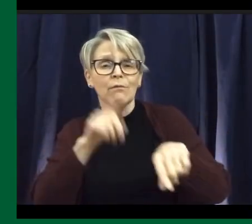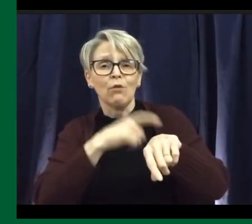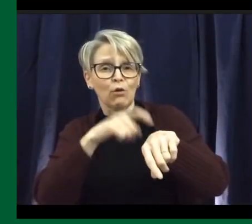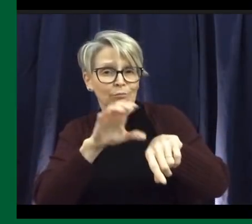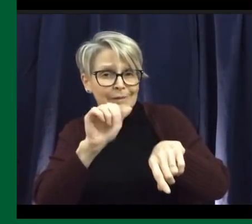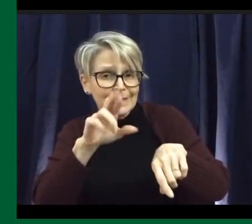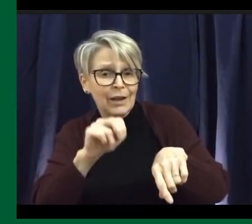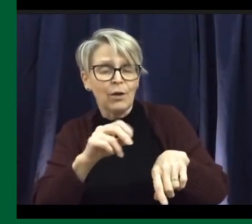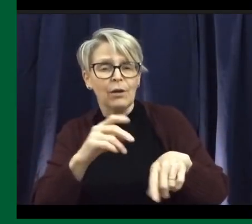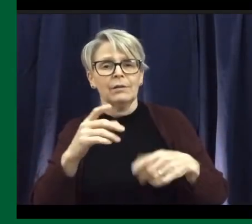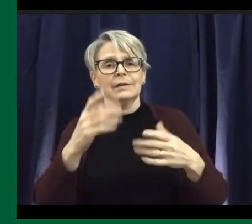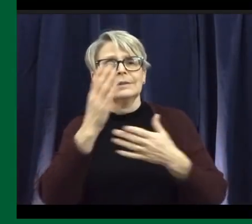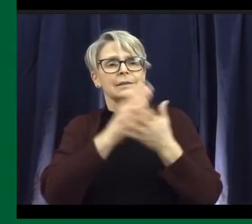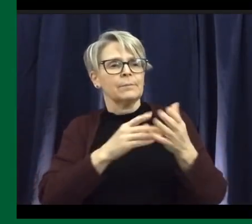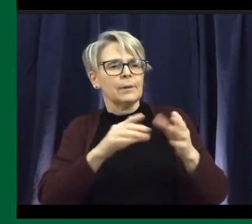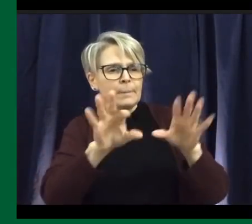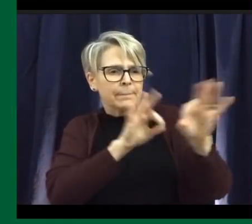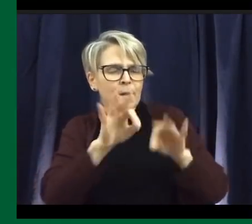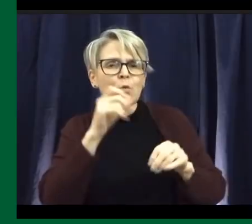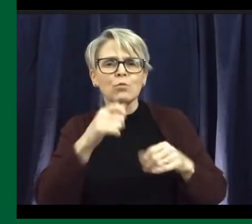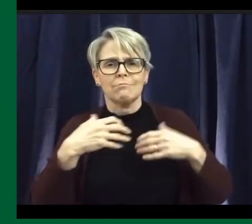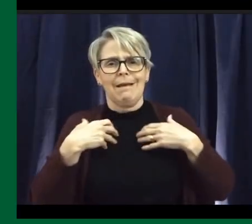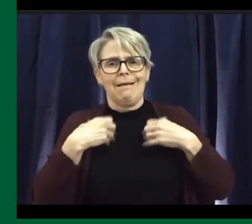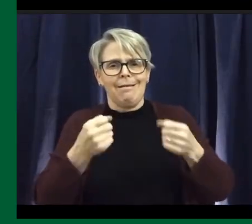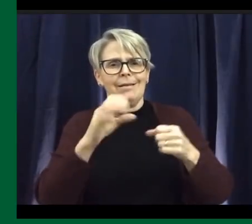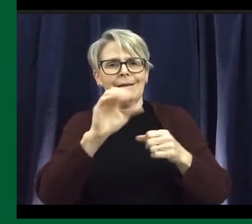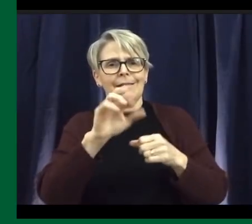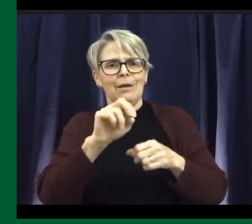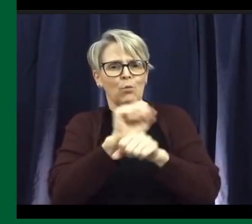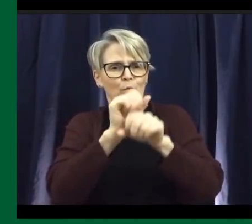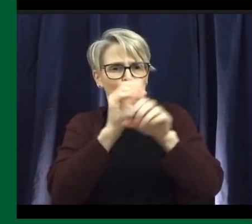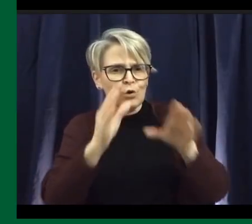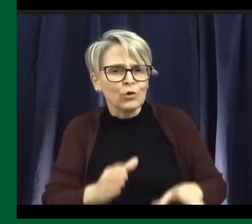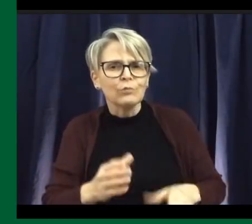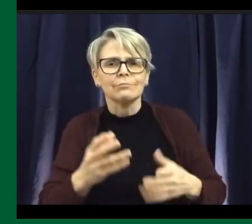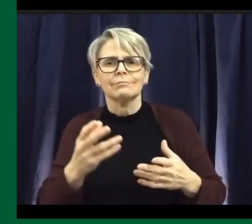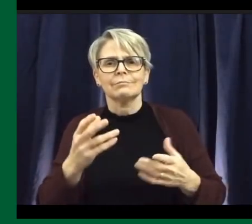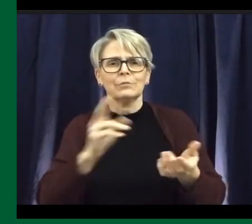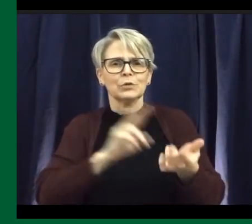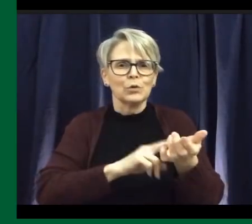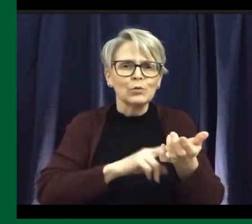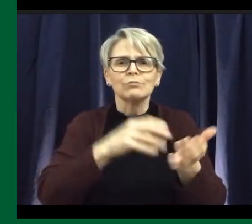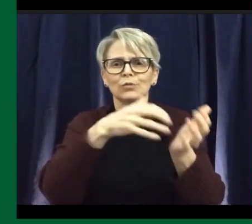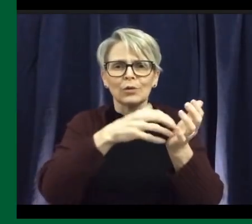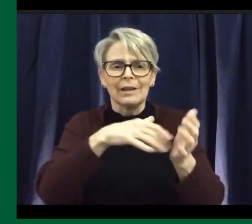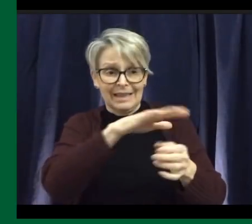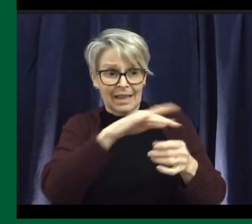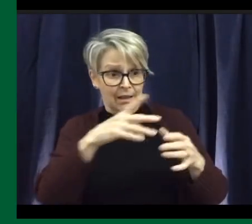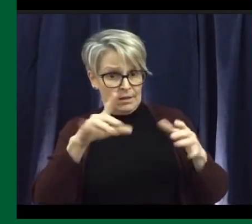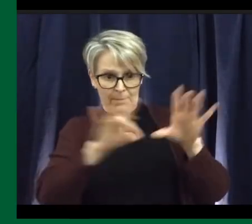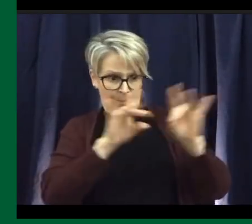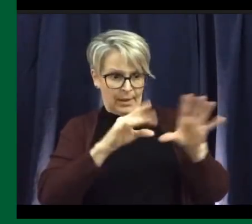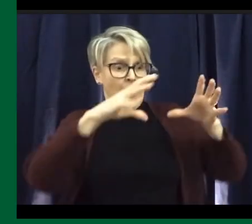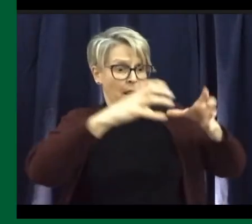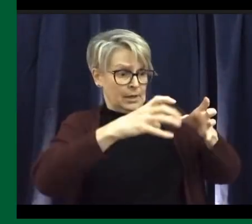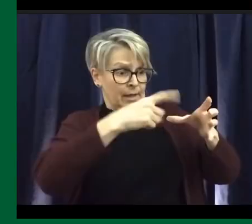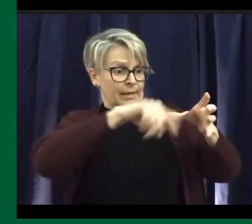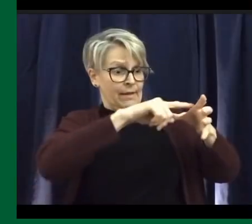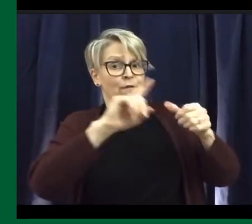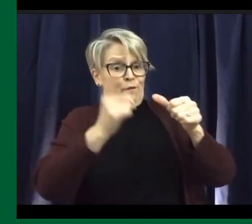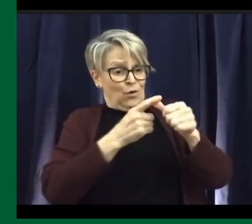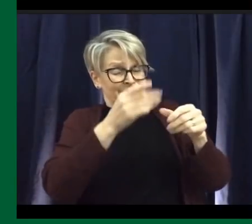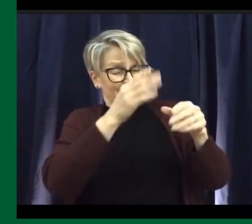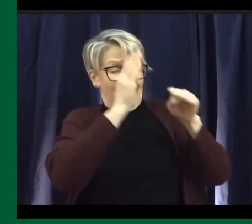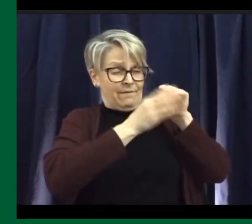are receiving COVID-19 vaccine as a priority group. After those populations are vaccinated, local public health officers